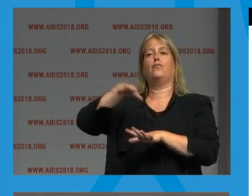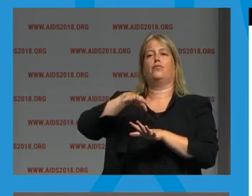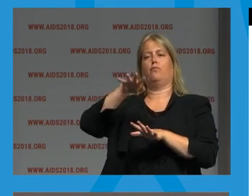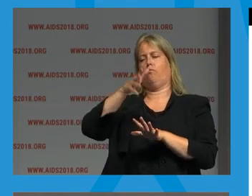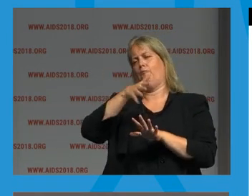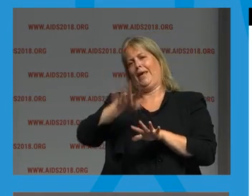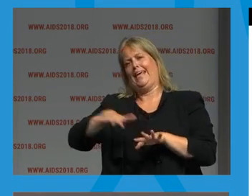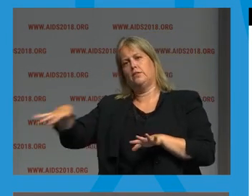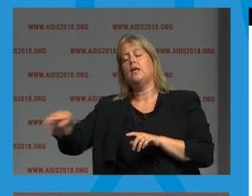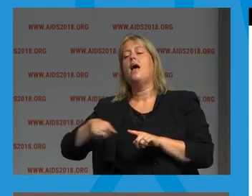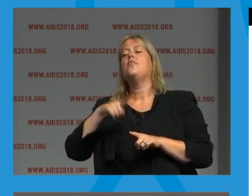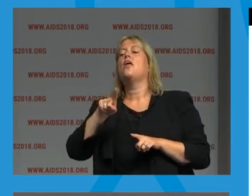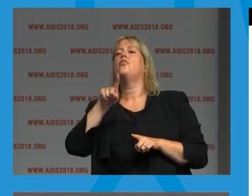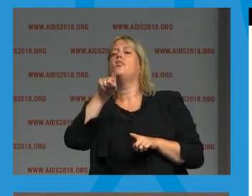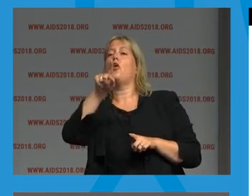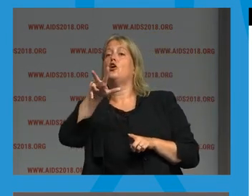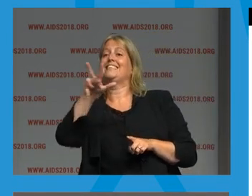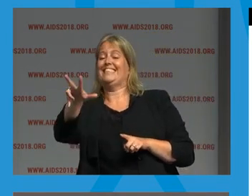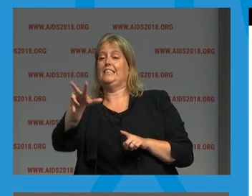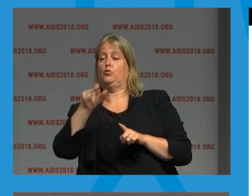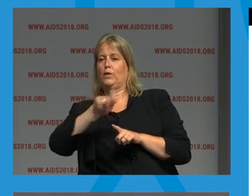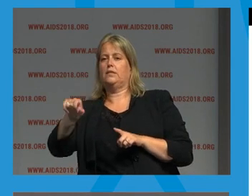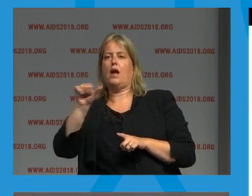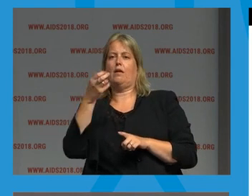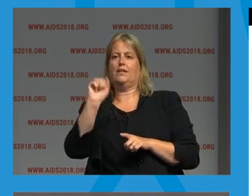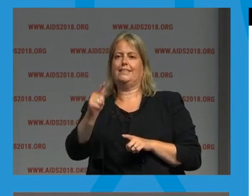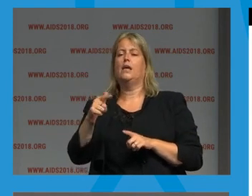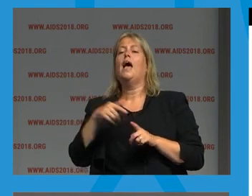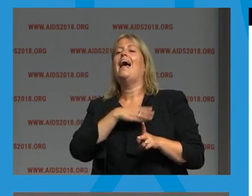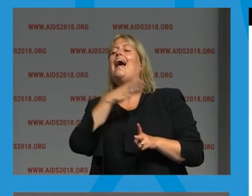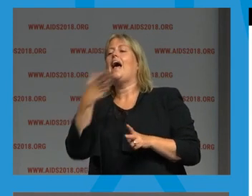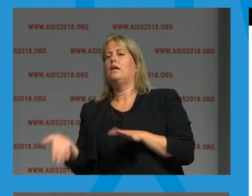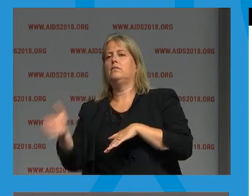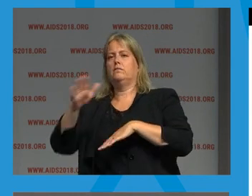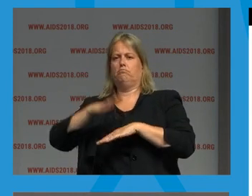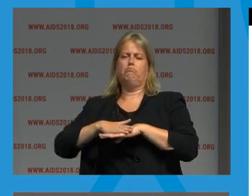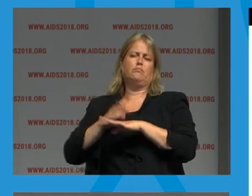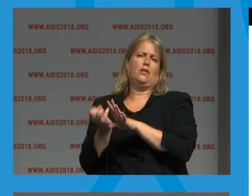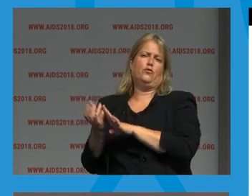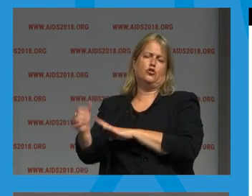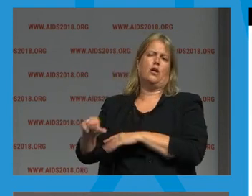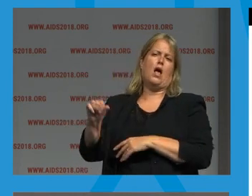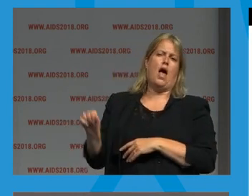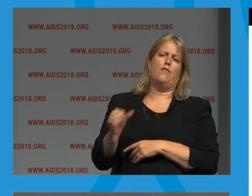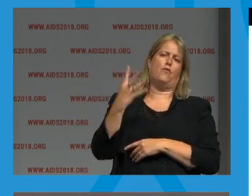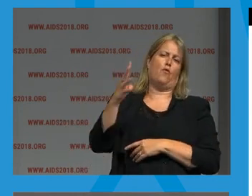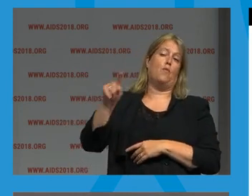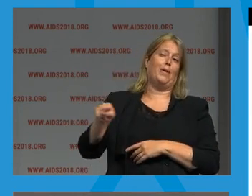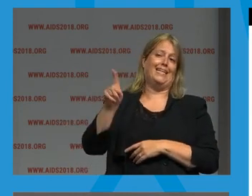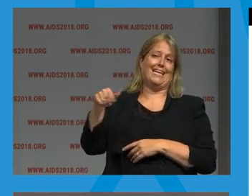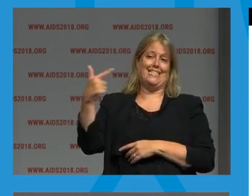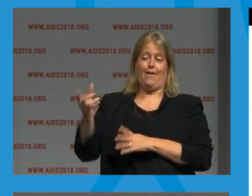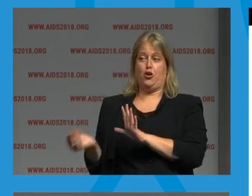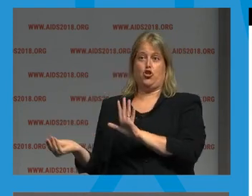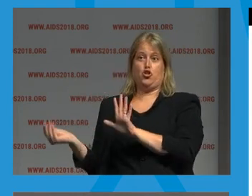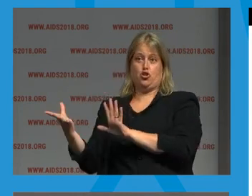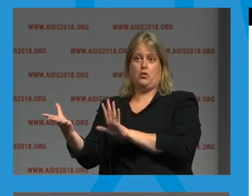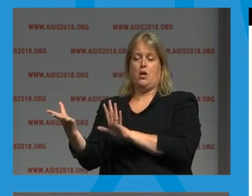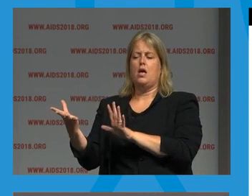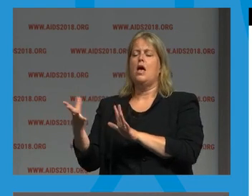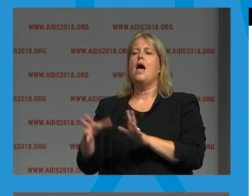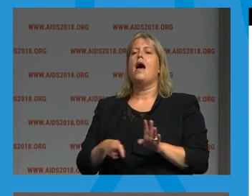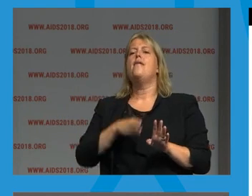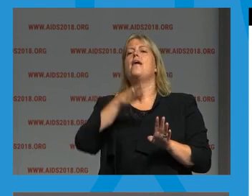for 13 weeks, overlapping with 8 infusions of antibody to alpha-4 beta-7, and discontinue in